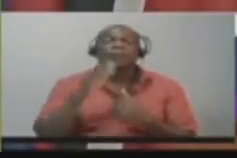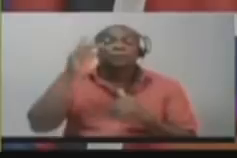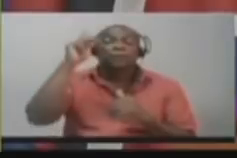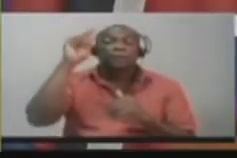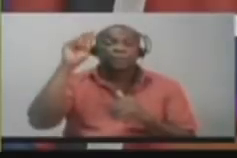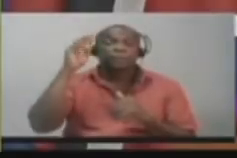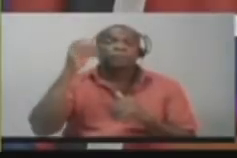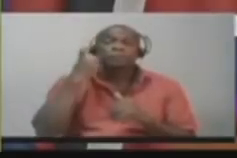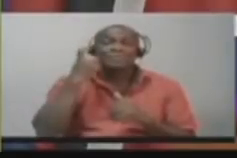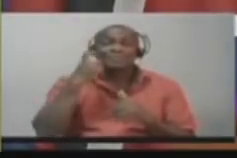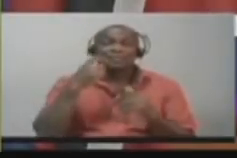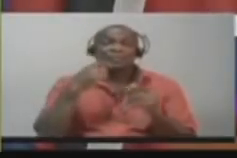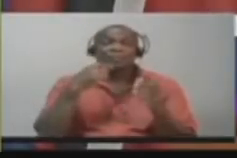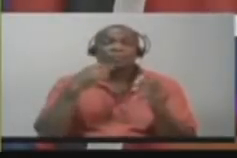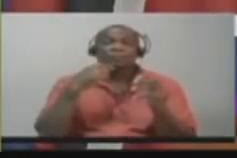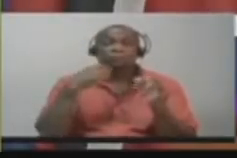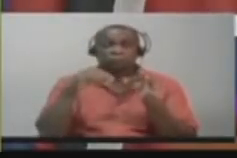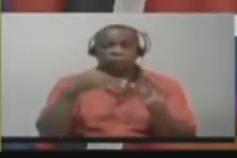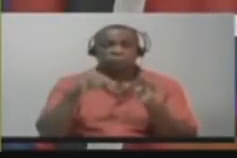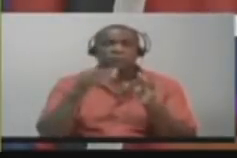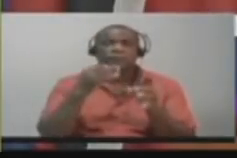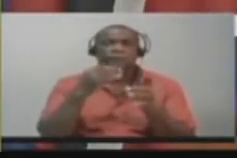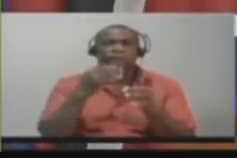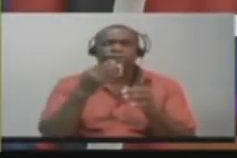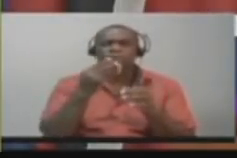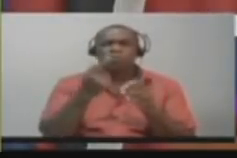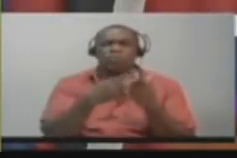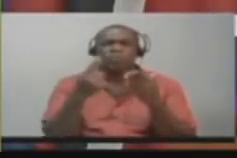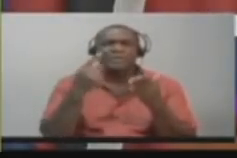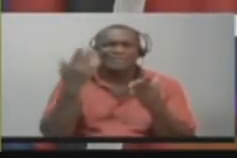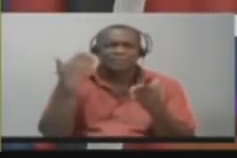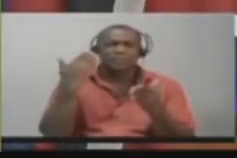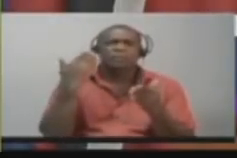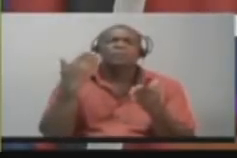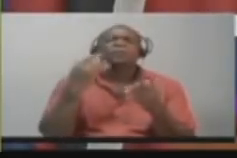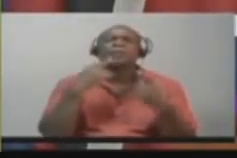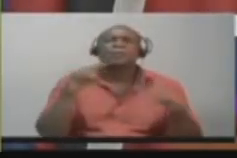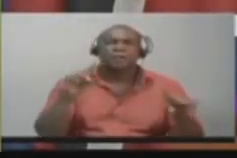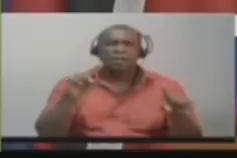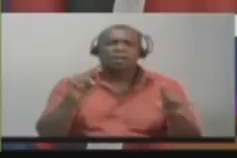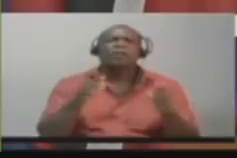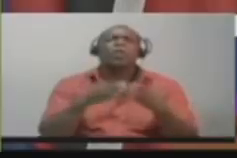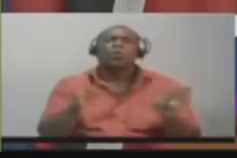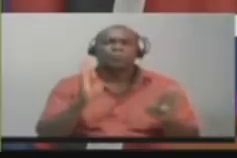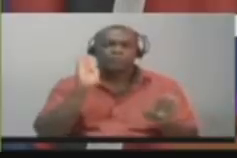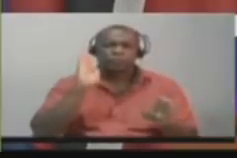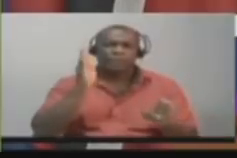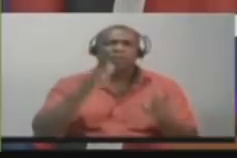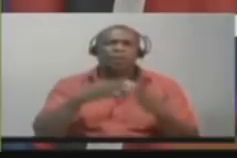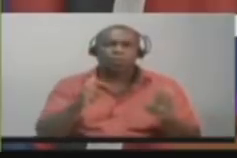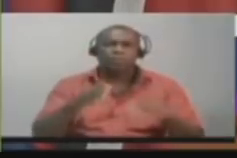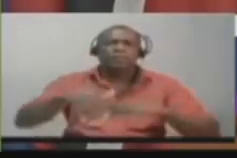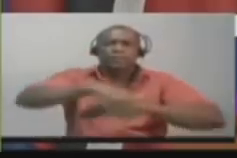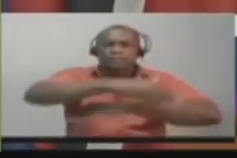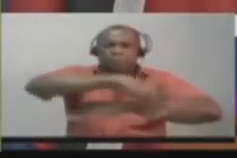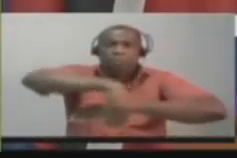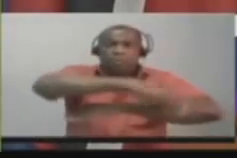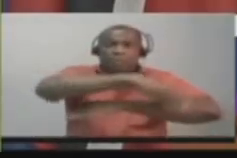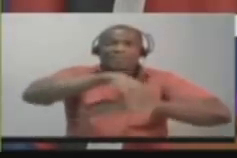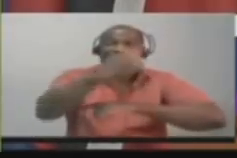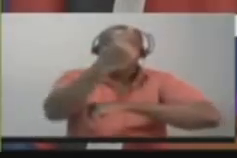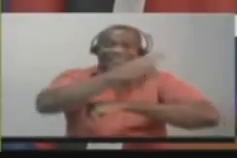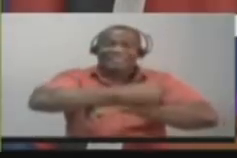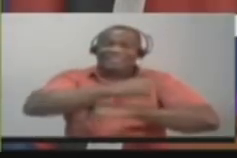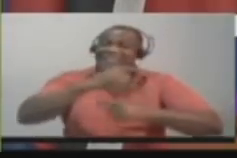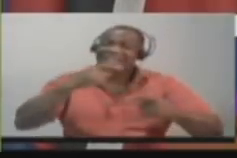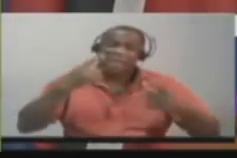out, a few weeks ago, the Prime Minister announced the reopening of the border. Today, we've arrived at that day. In the middle of it, we